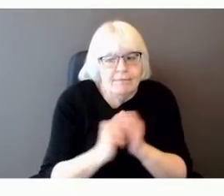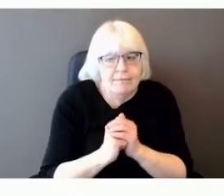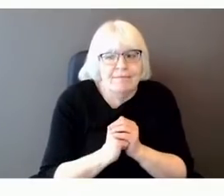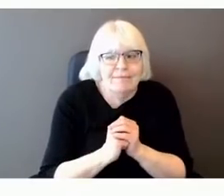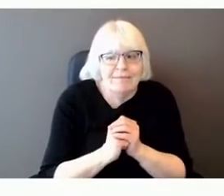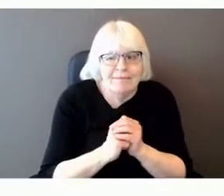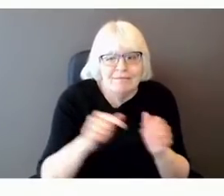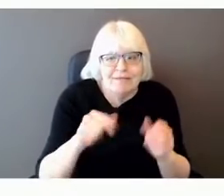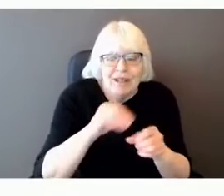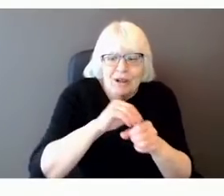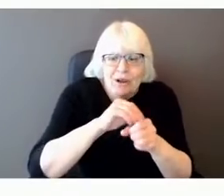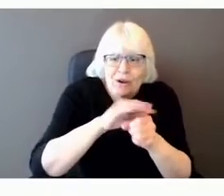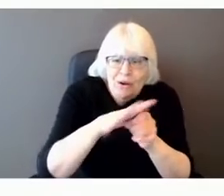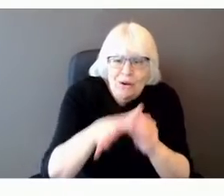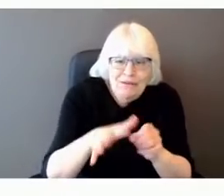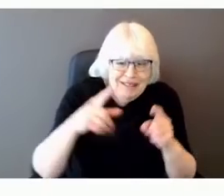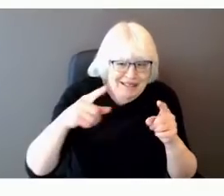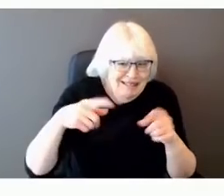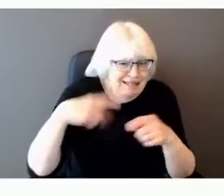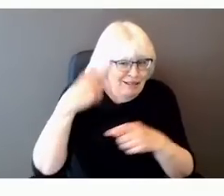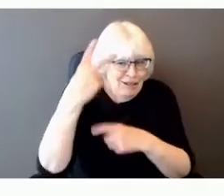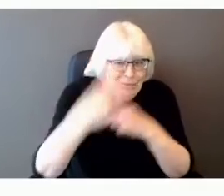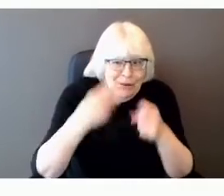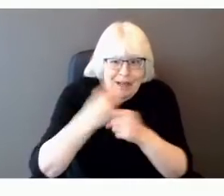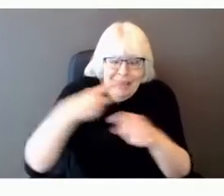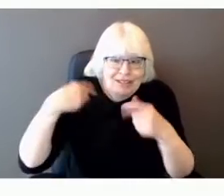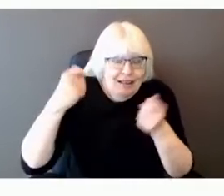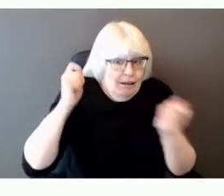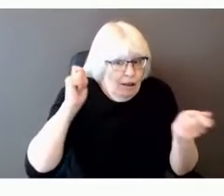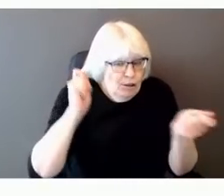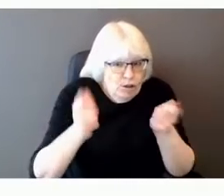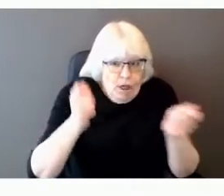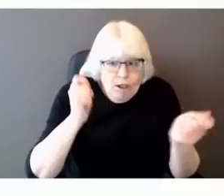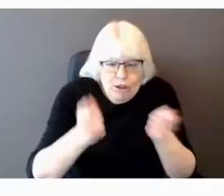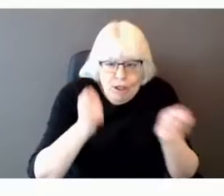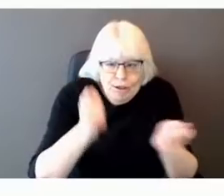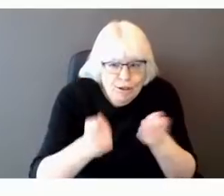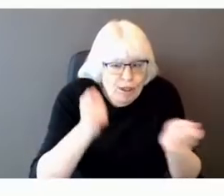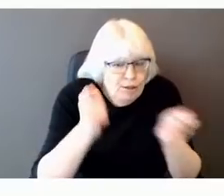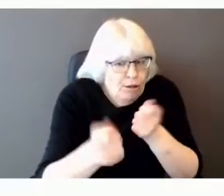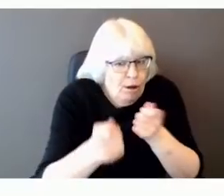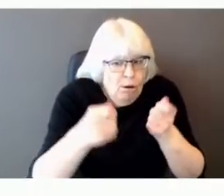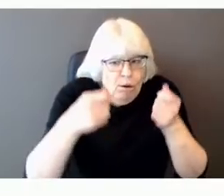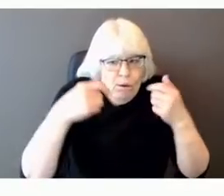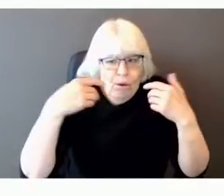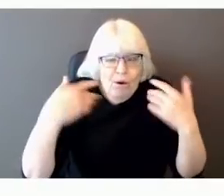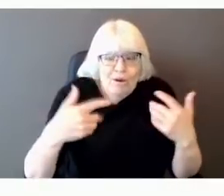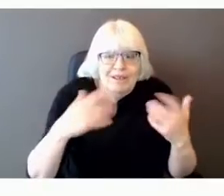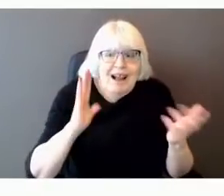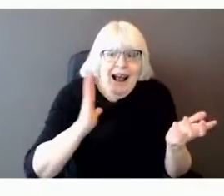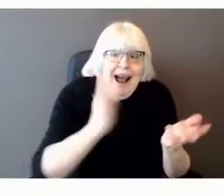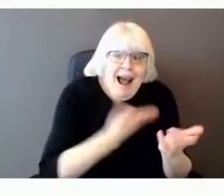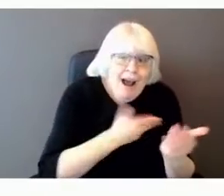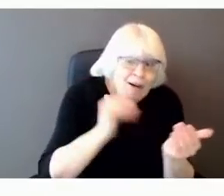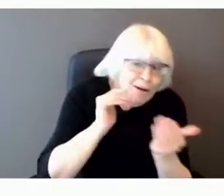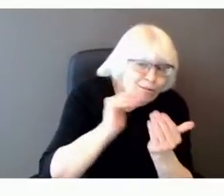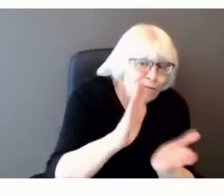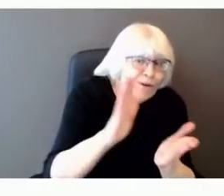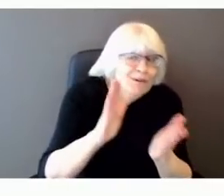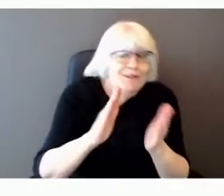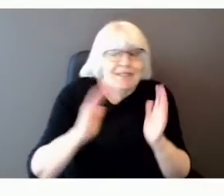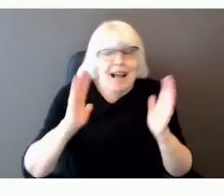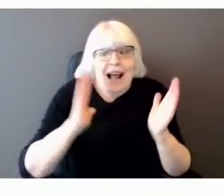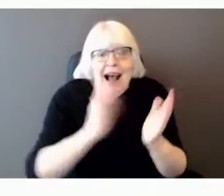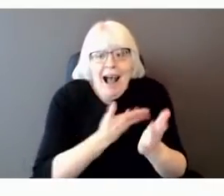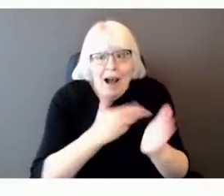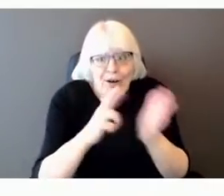2 years, and our approach in PEI and our measures have evolved with it as we balance the protection of the health of